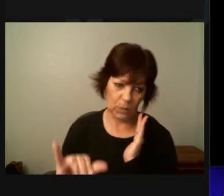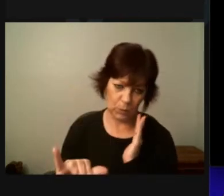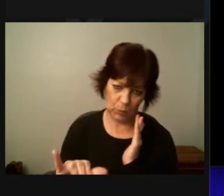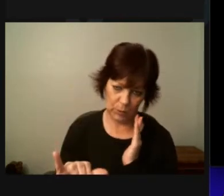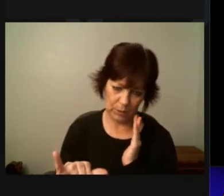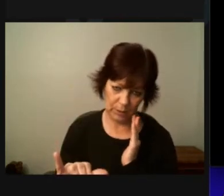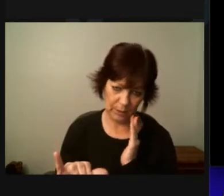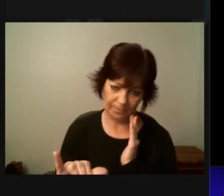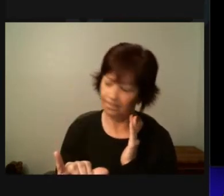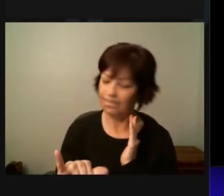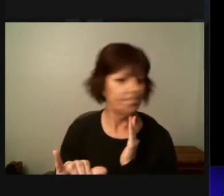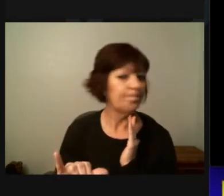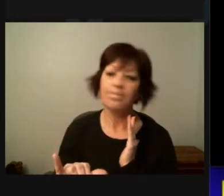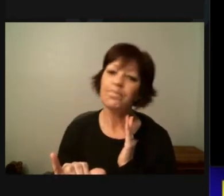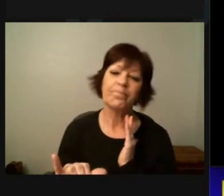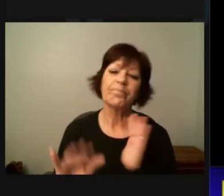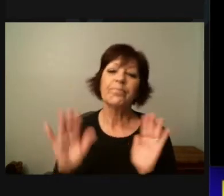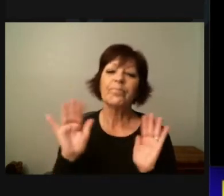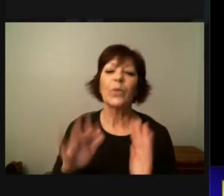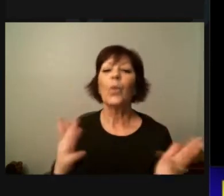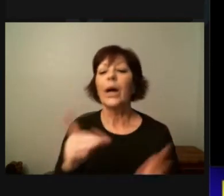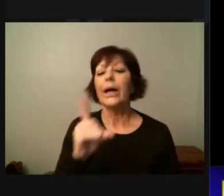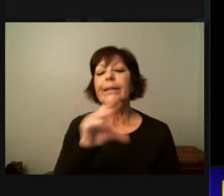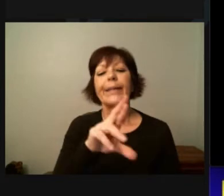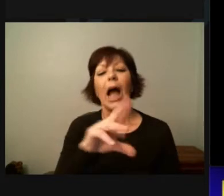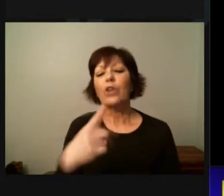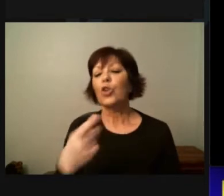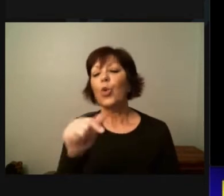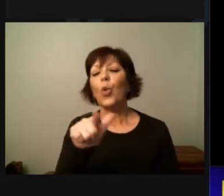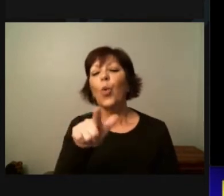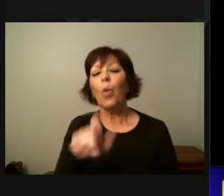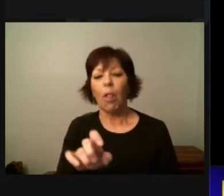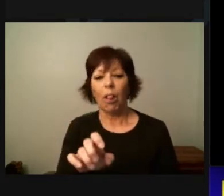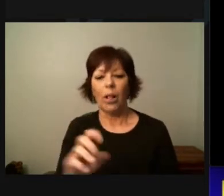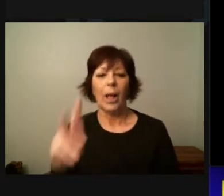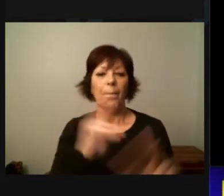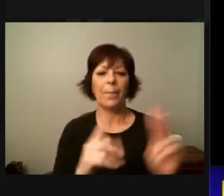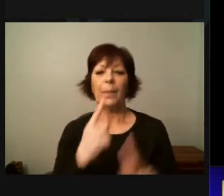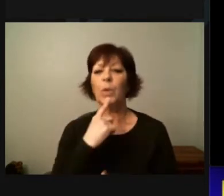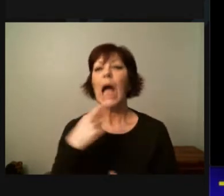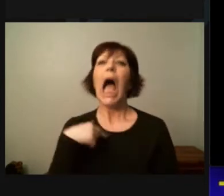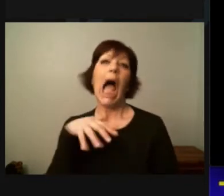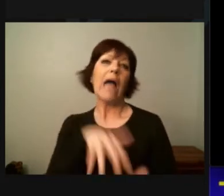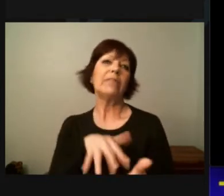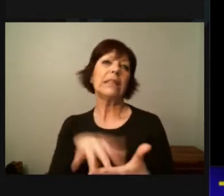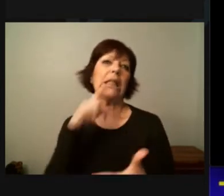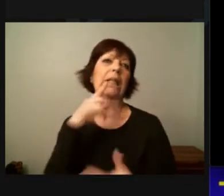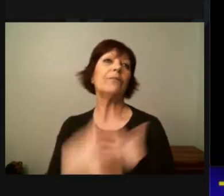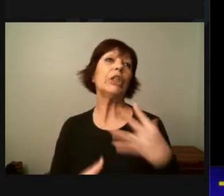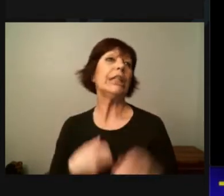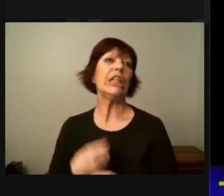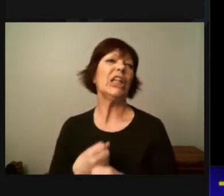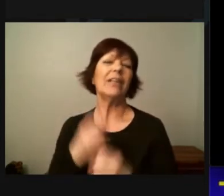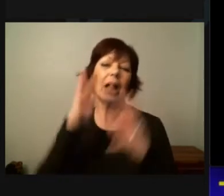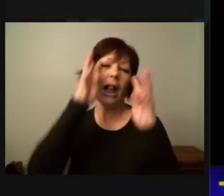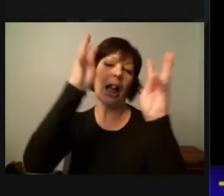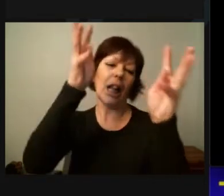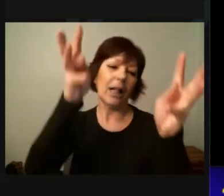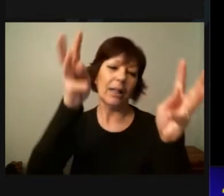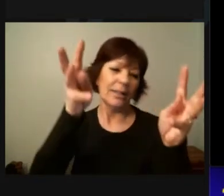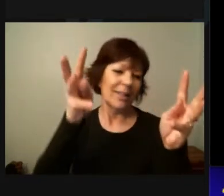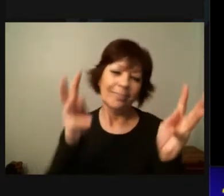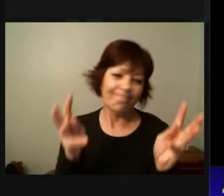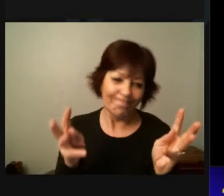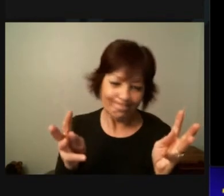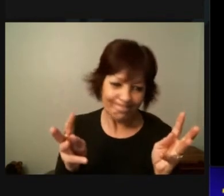Okay, and that again is Dr. Google. Those are people who say, I've studied this for years. That might even be some